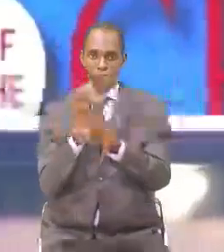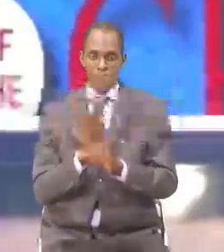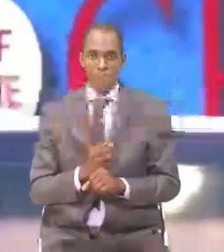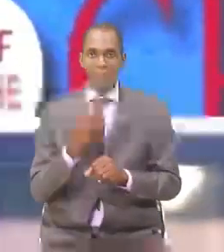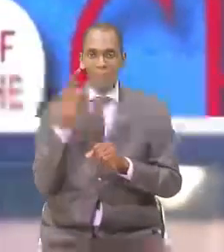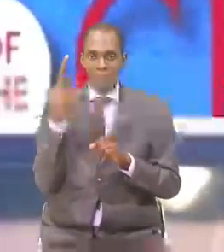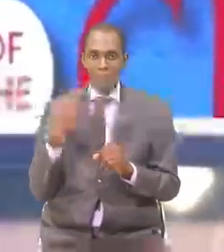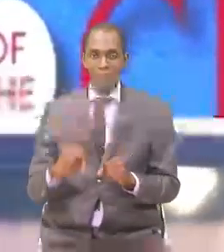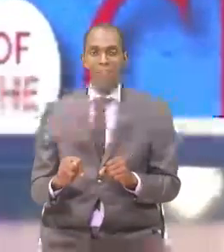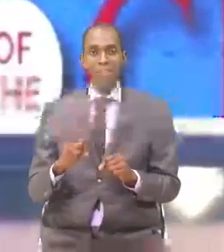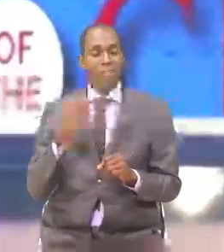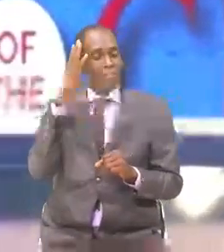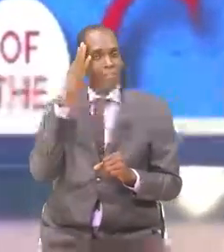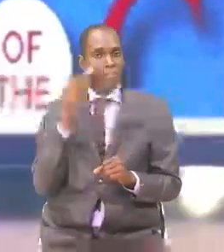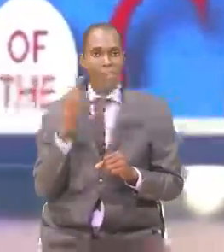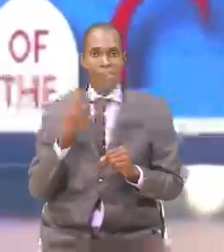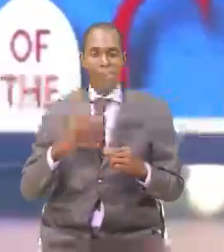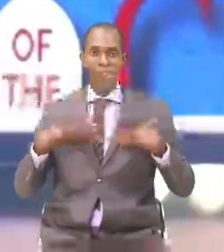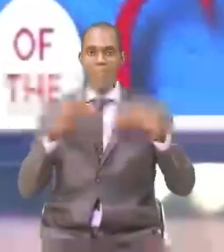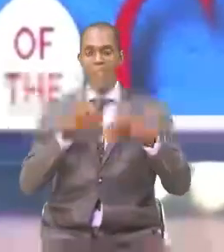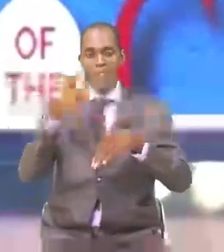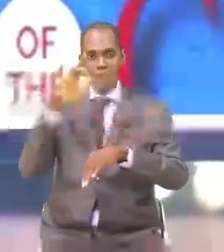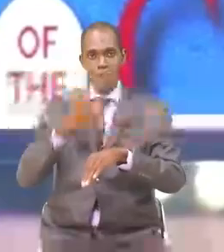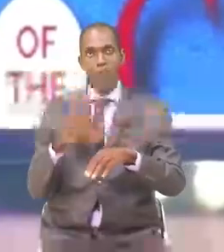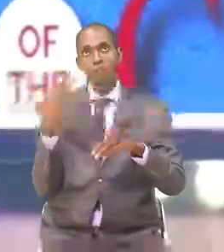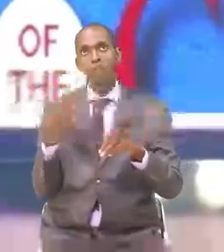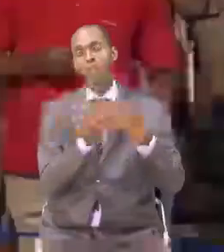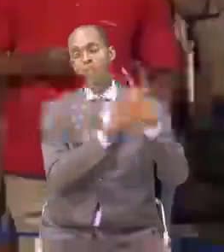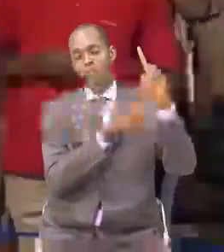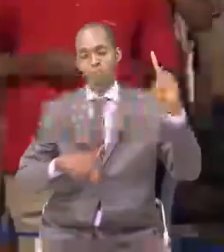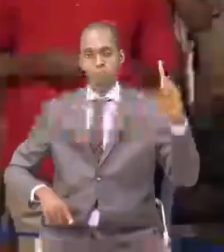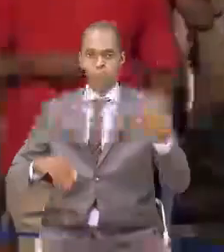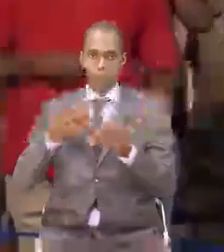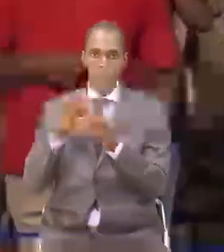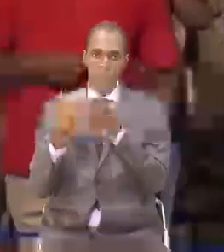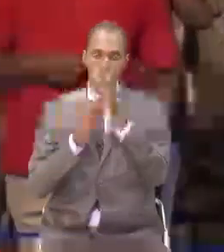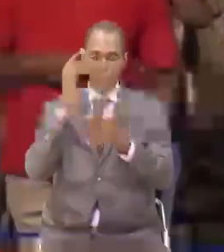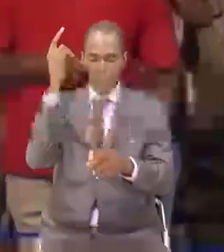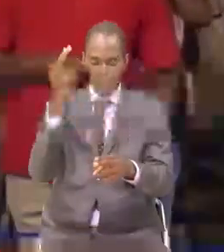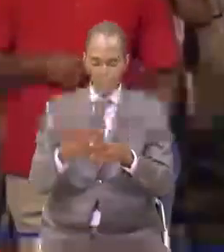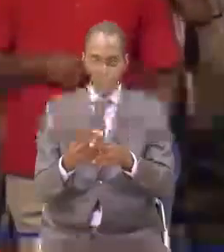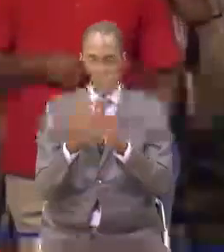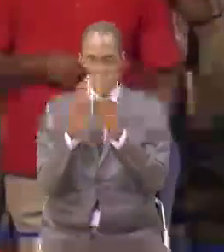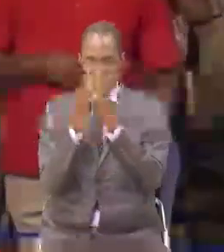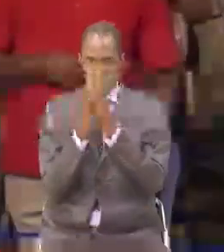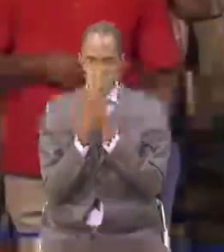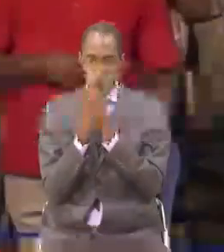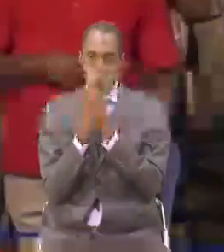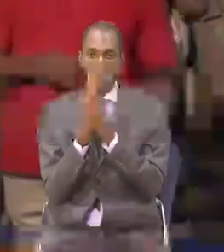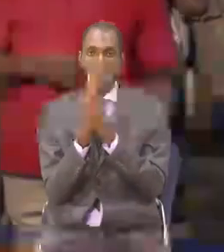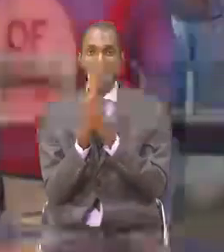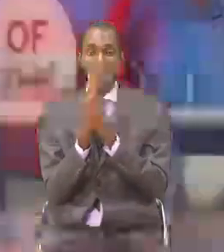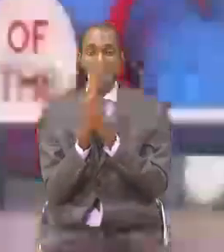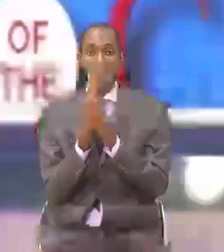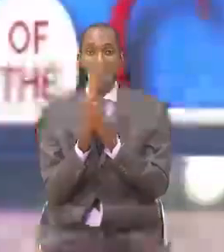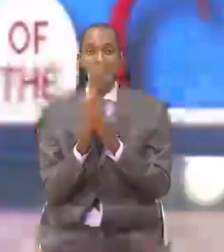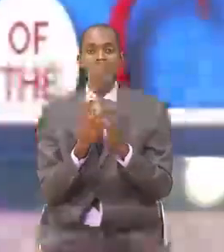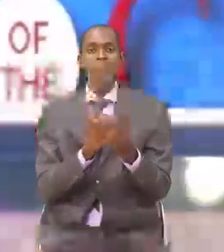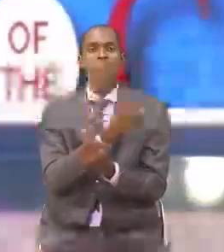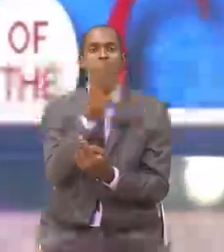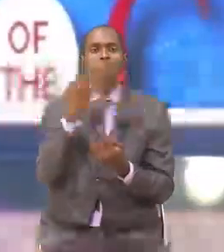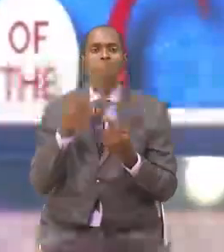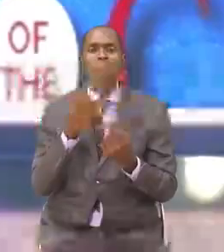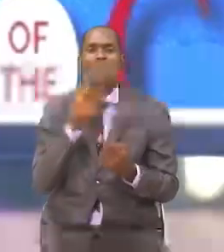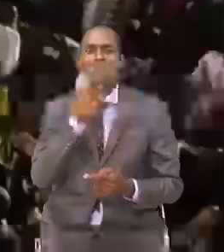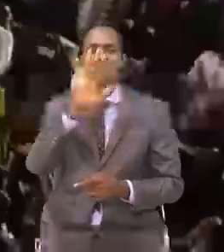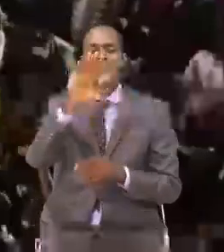your life will taste and experience the healing touch of the Lord in Jesus' name.